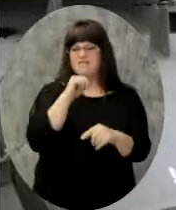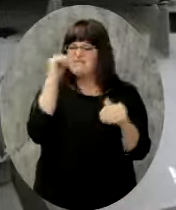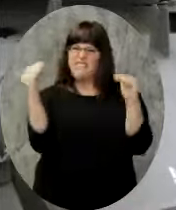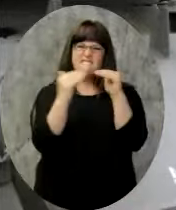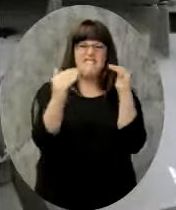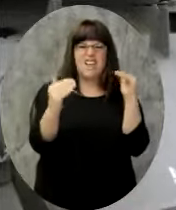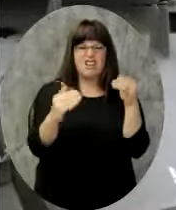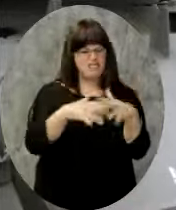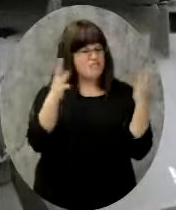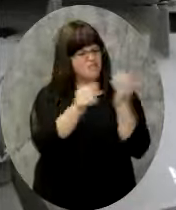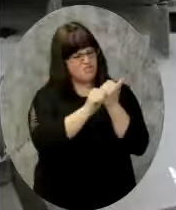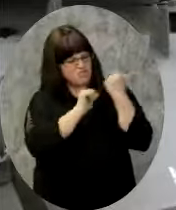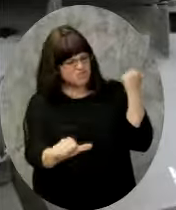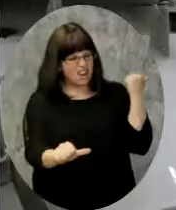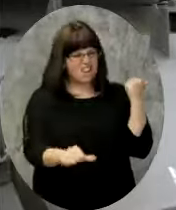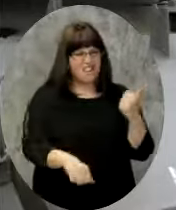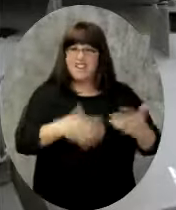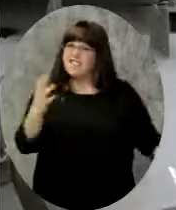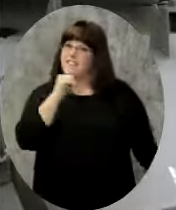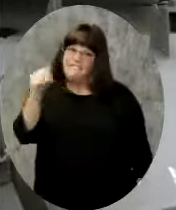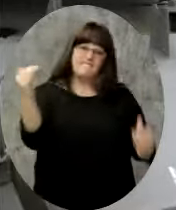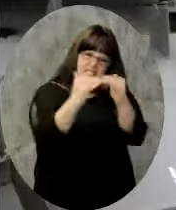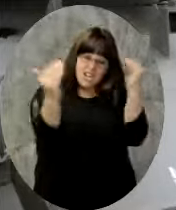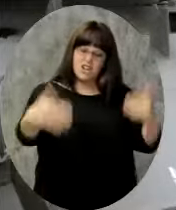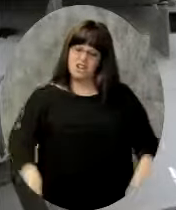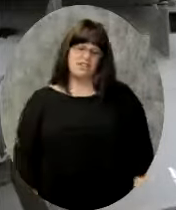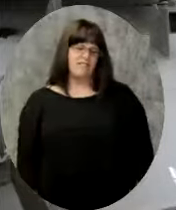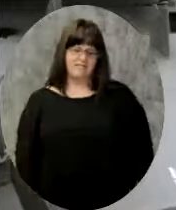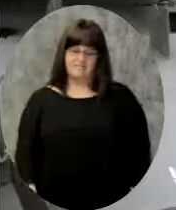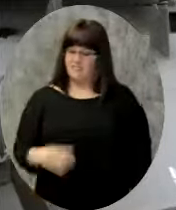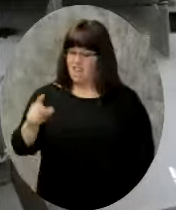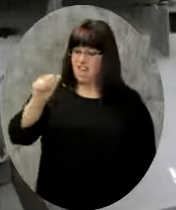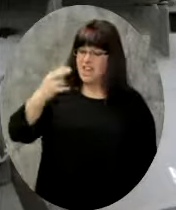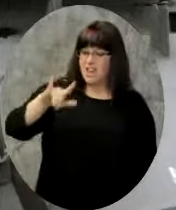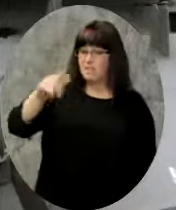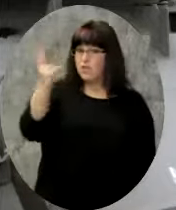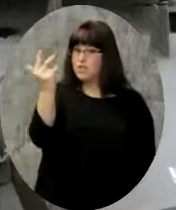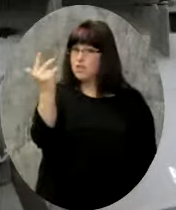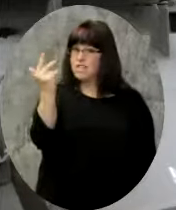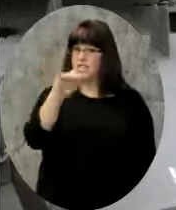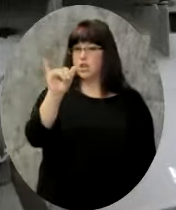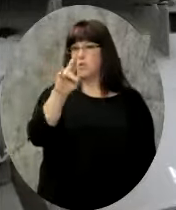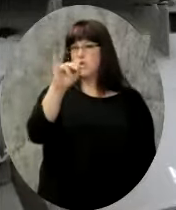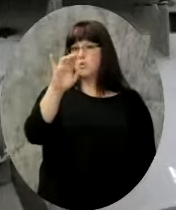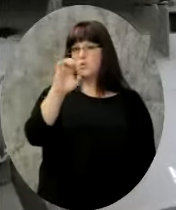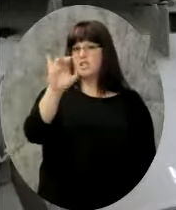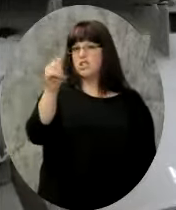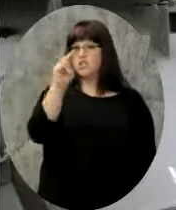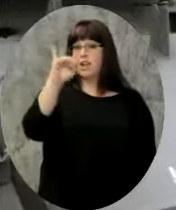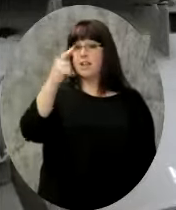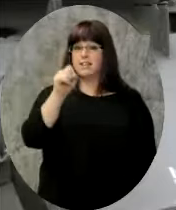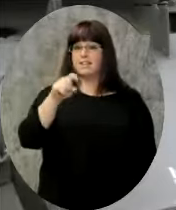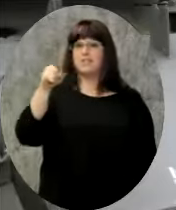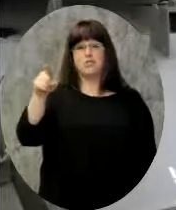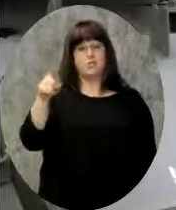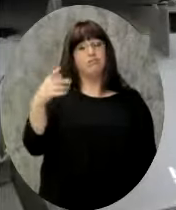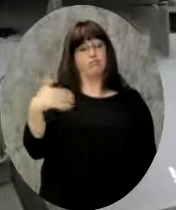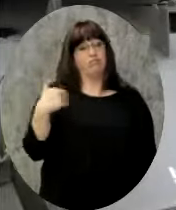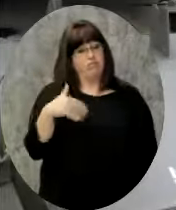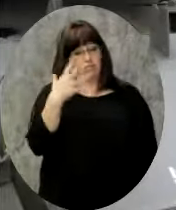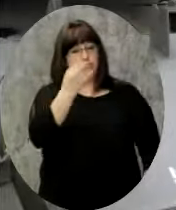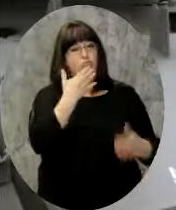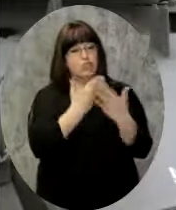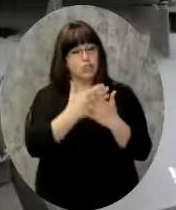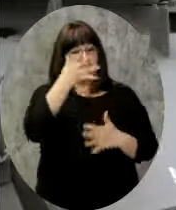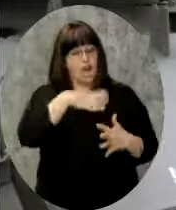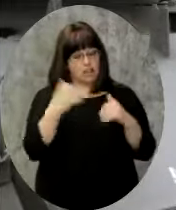fair. It's a bunch of shit, and it's not fair. So on April 13th, Juice Jennings, you've been a pretty good champion. You beat